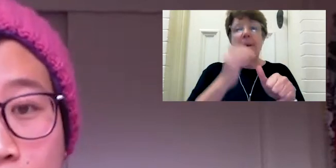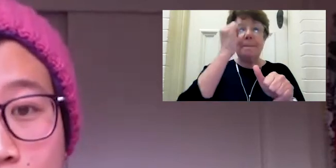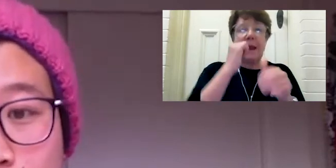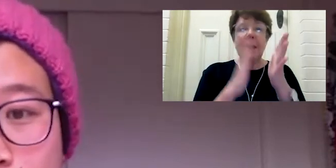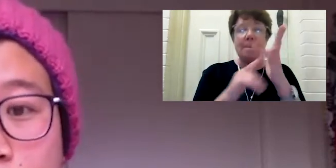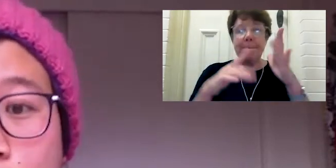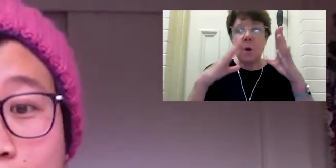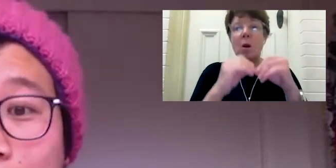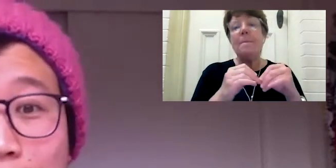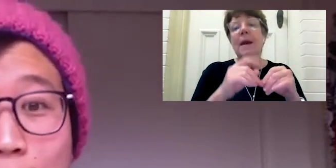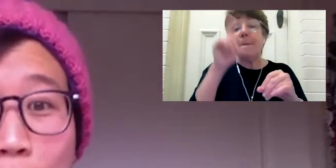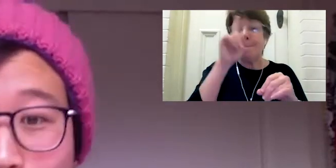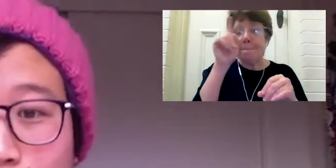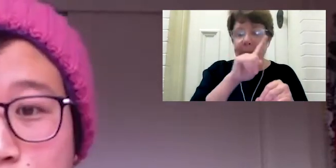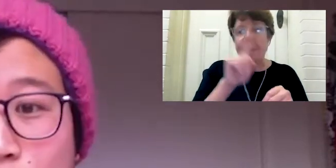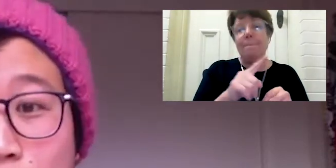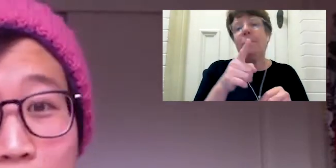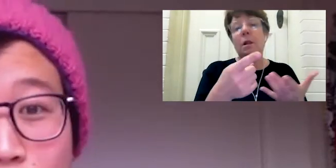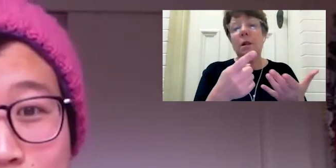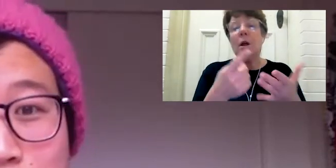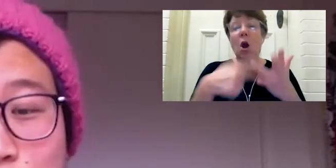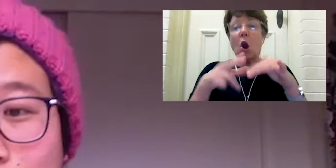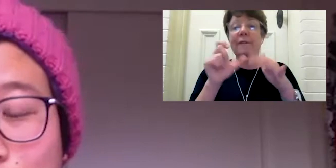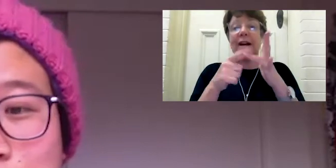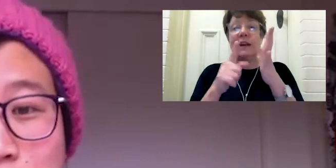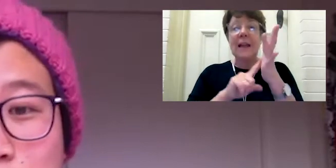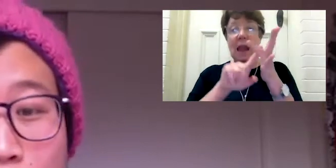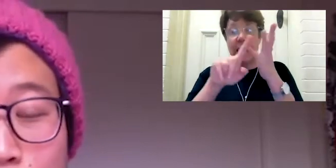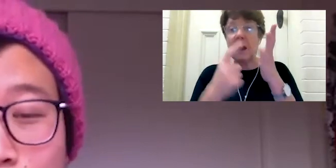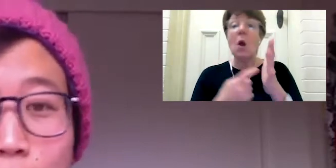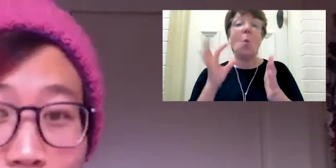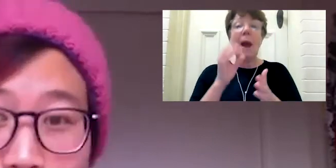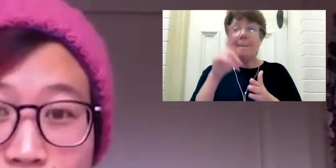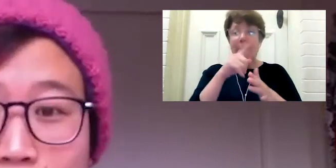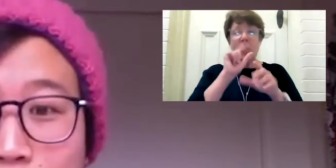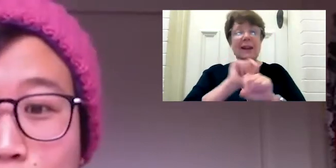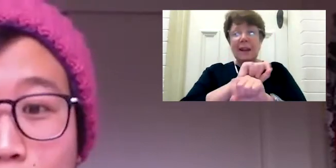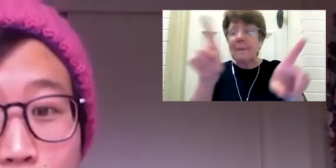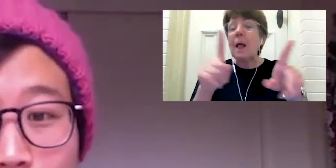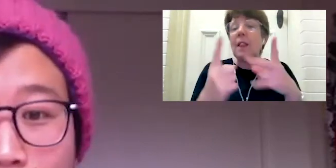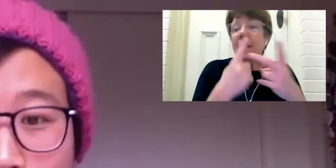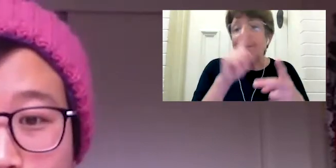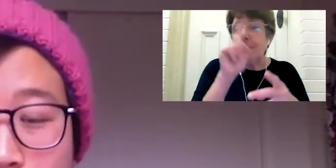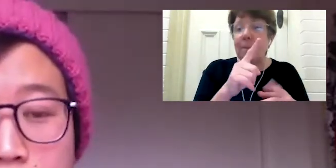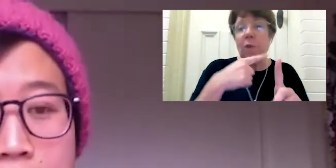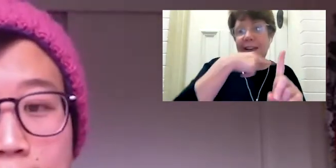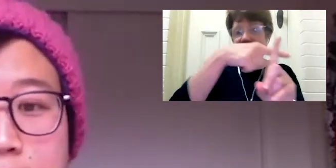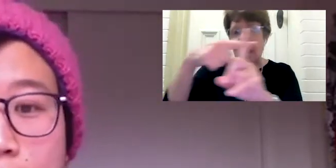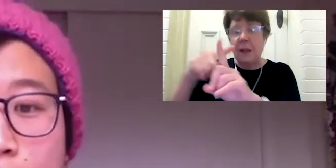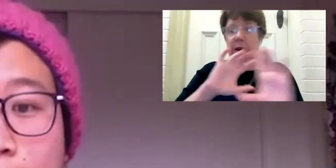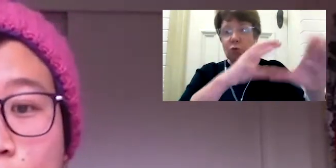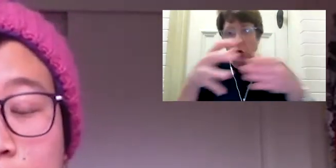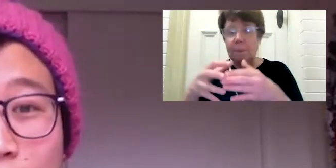people of color. White allies are welcome to forward the information to other First Nations mob, Black identifying people and people of color.